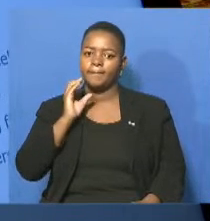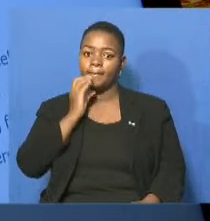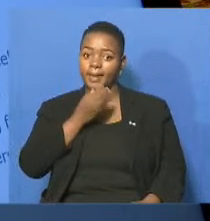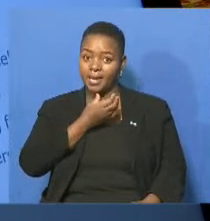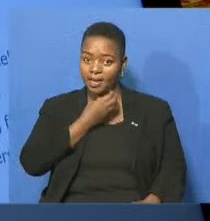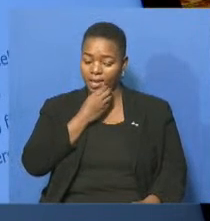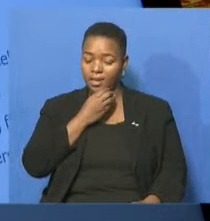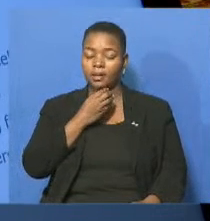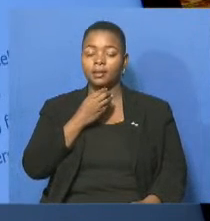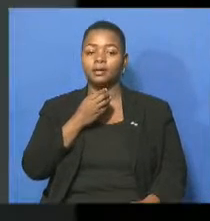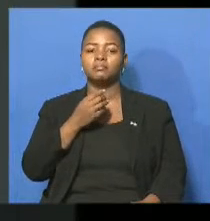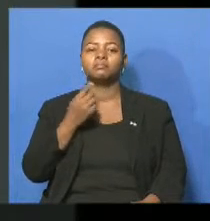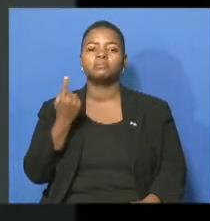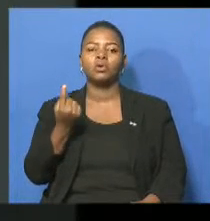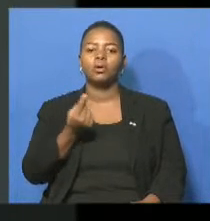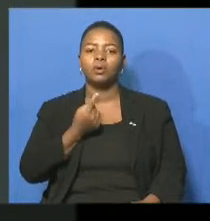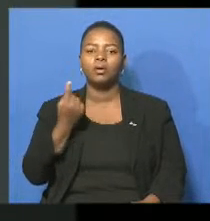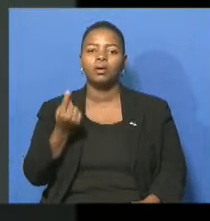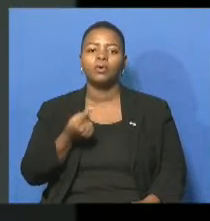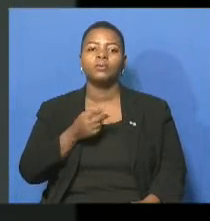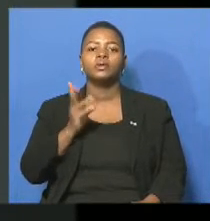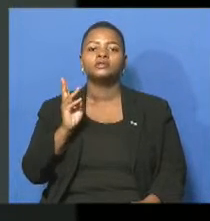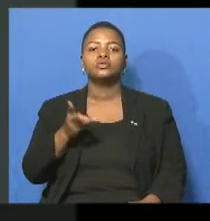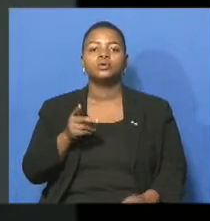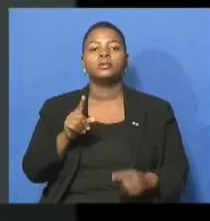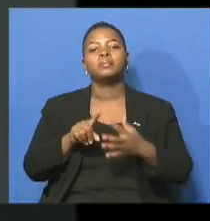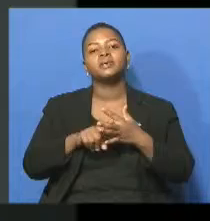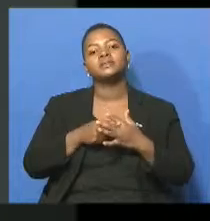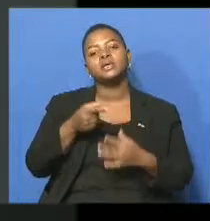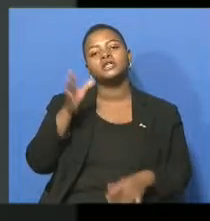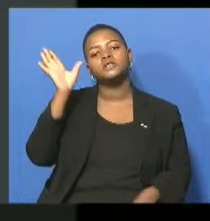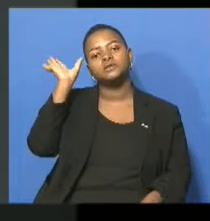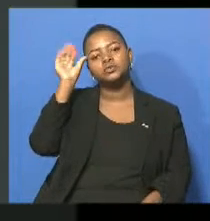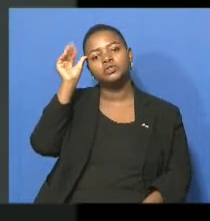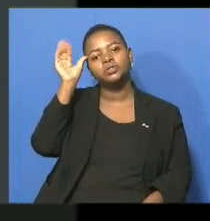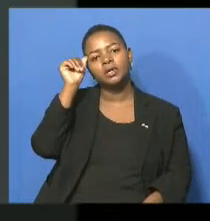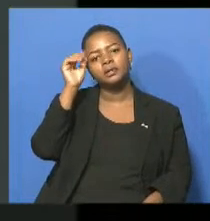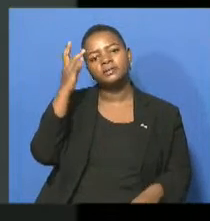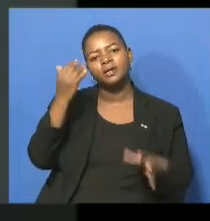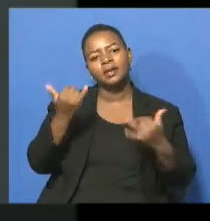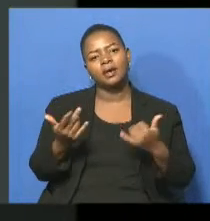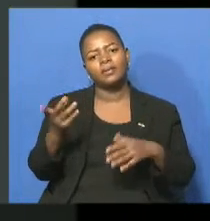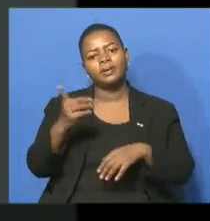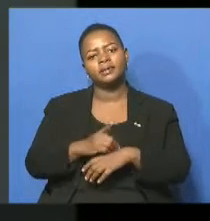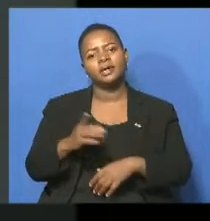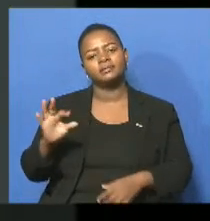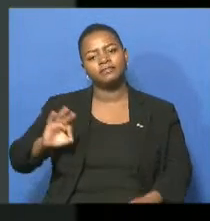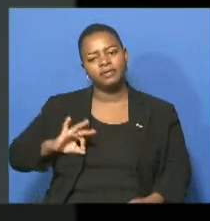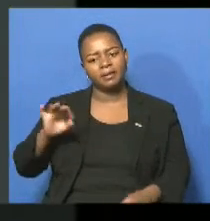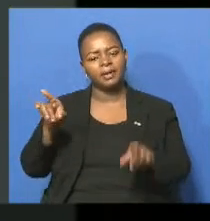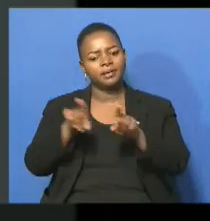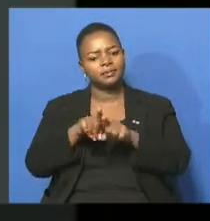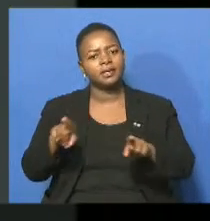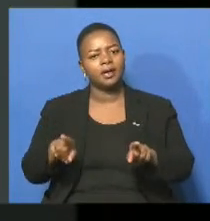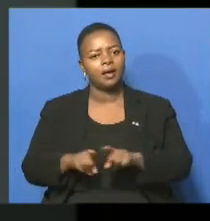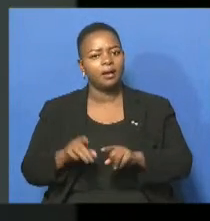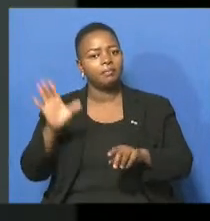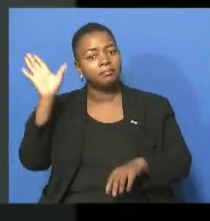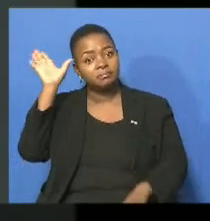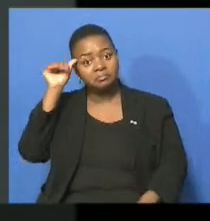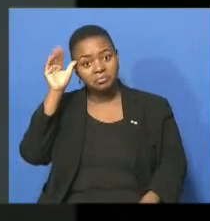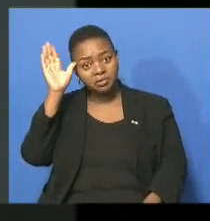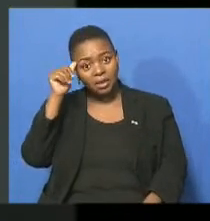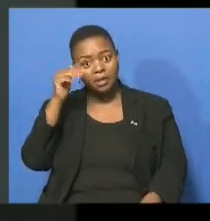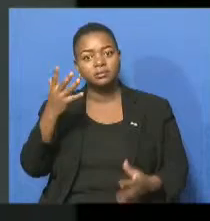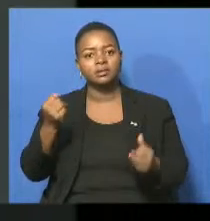male partner who would be involved in issues of infidelity. Nowadays, female partners also